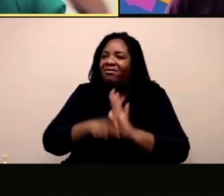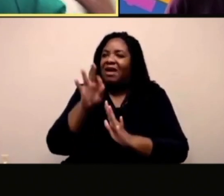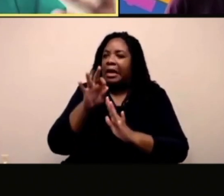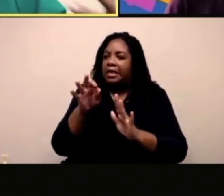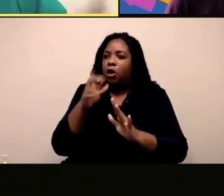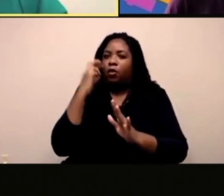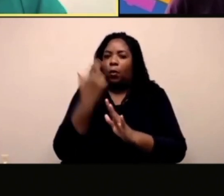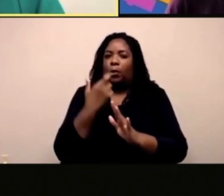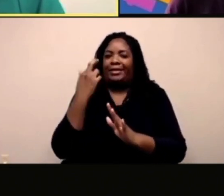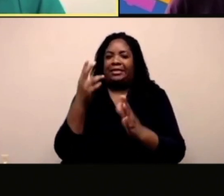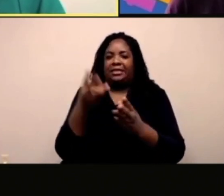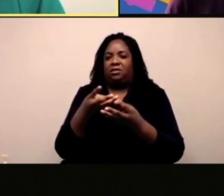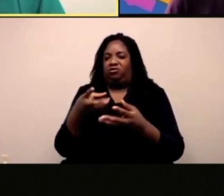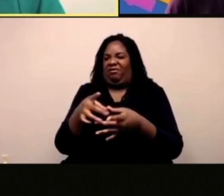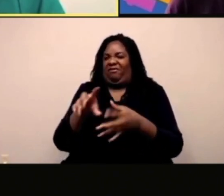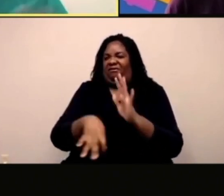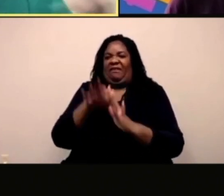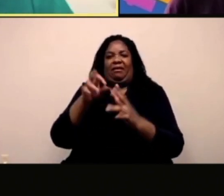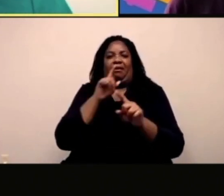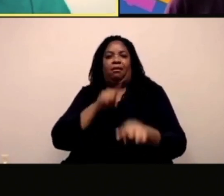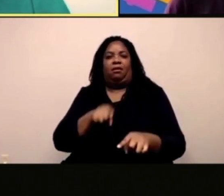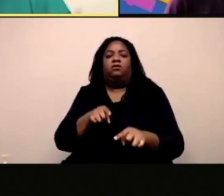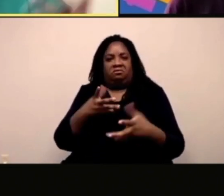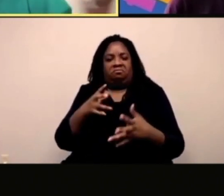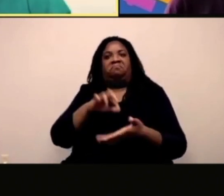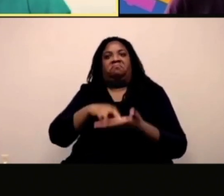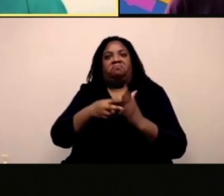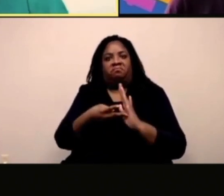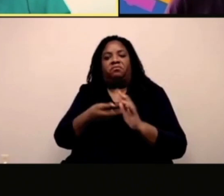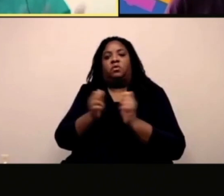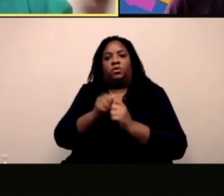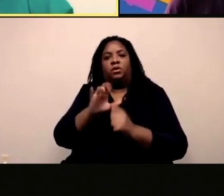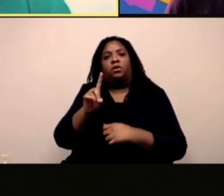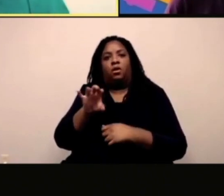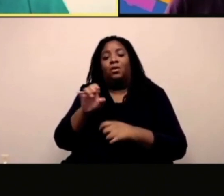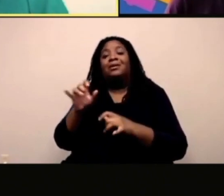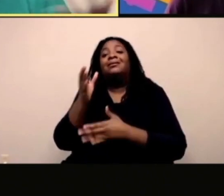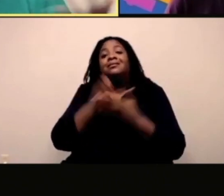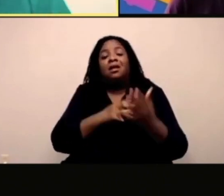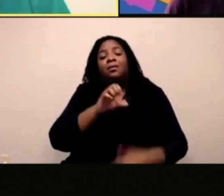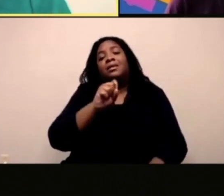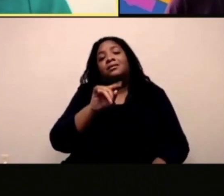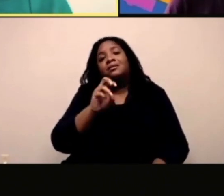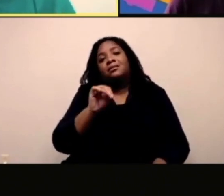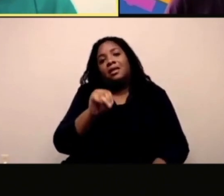that they're creating, which make those STEM experiences, more rich and more beneficial. So I think with